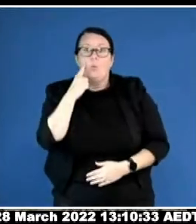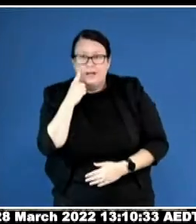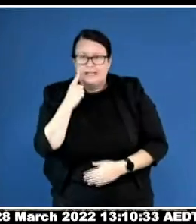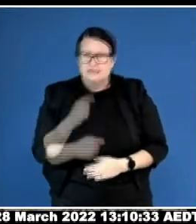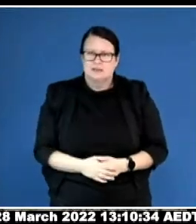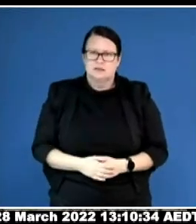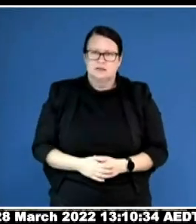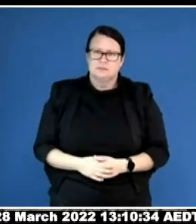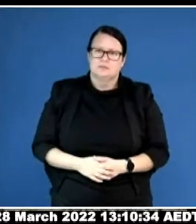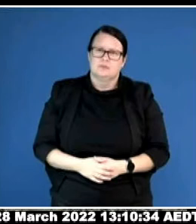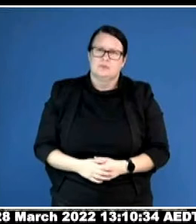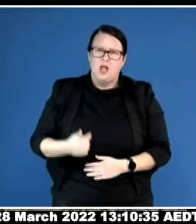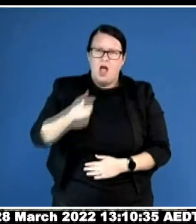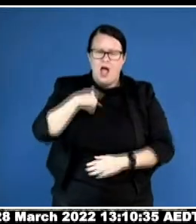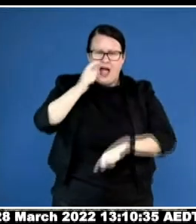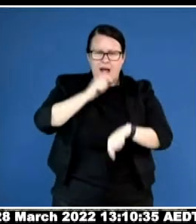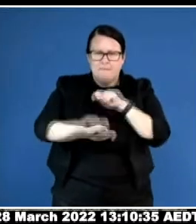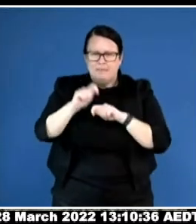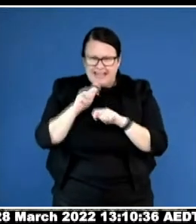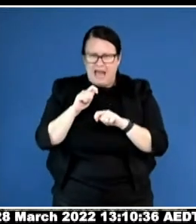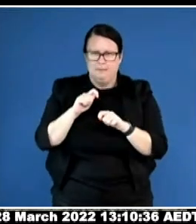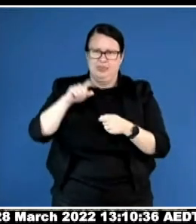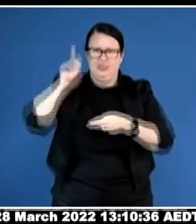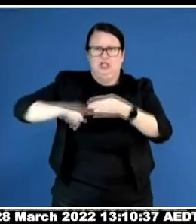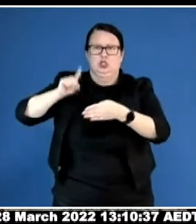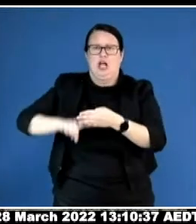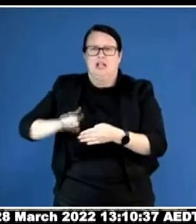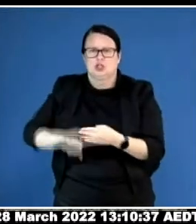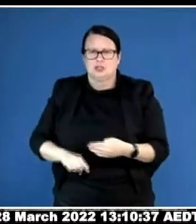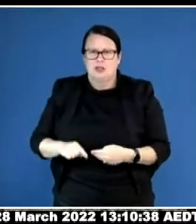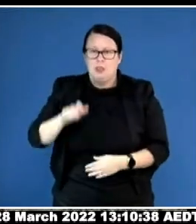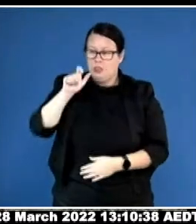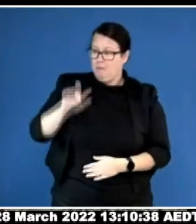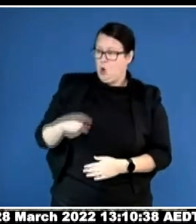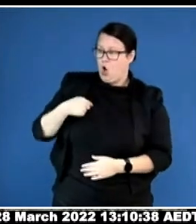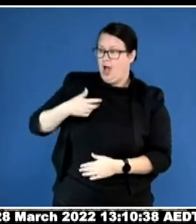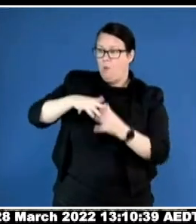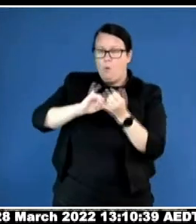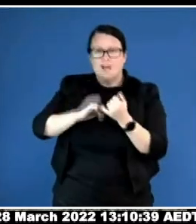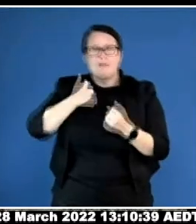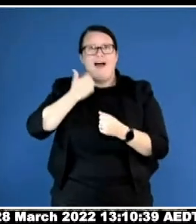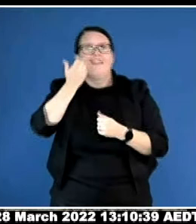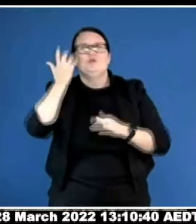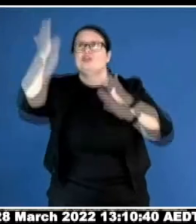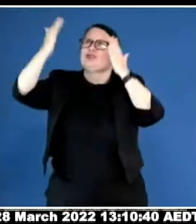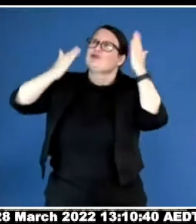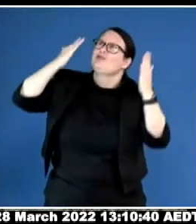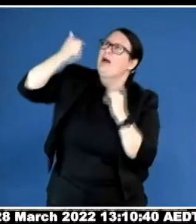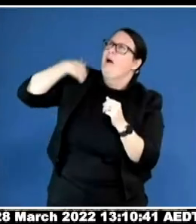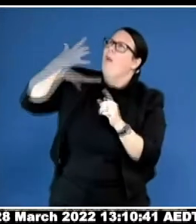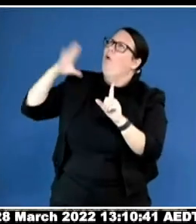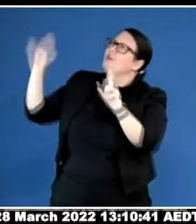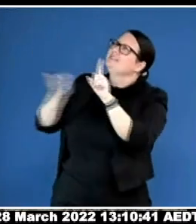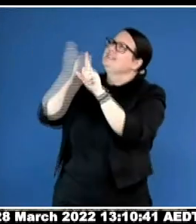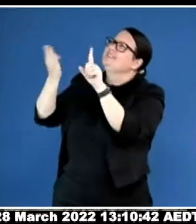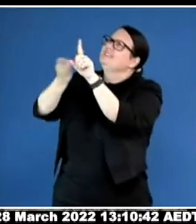stand, I became a list of charges. The person who I was, my dreams, my aspirations, my individuality,